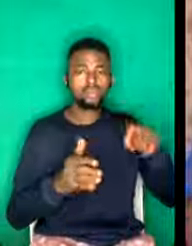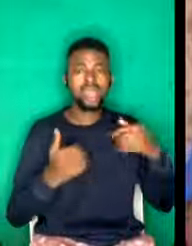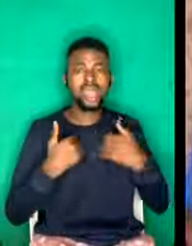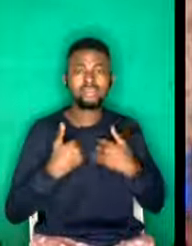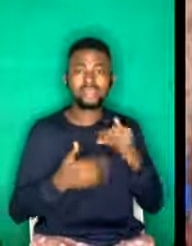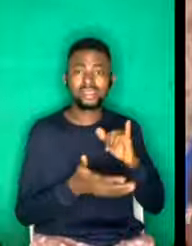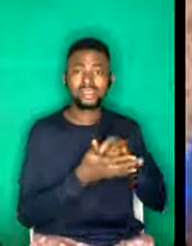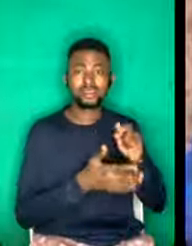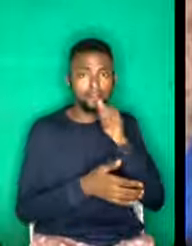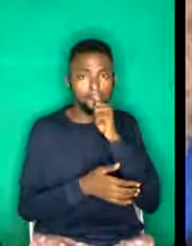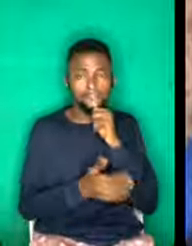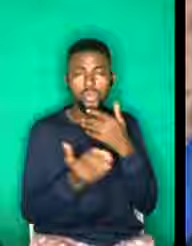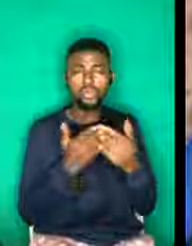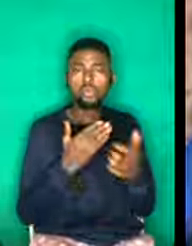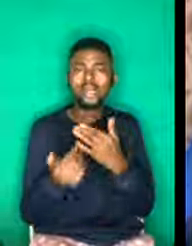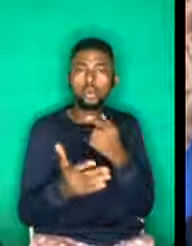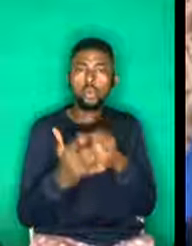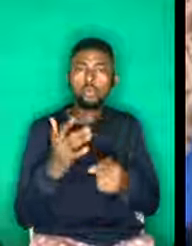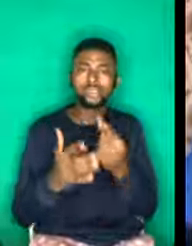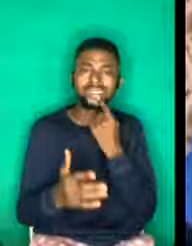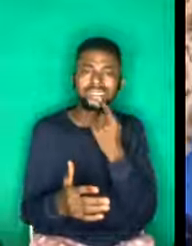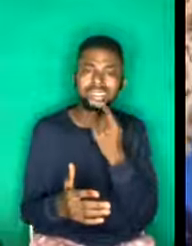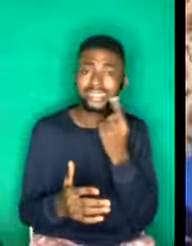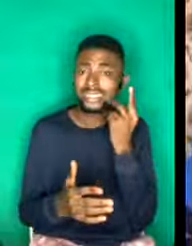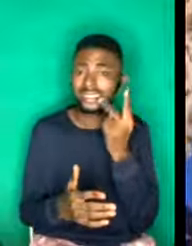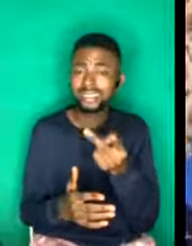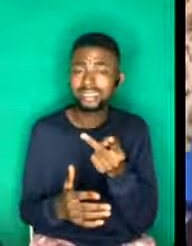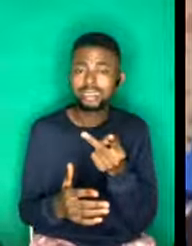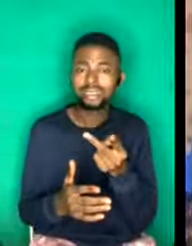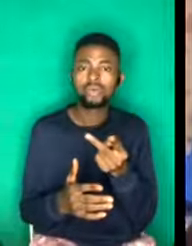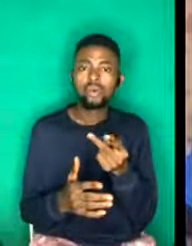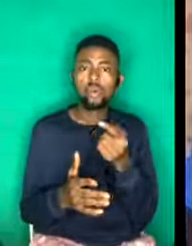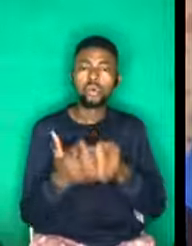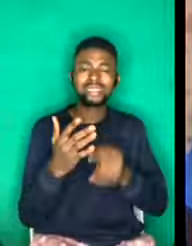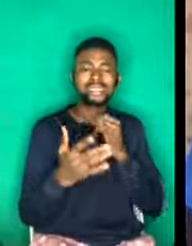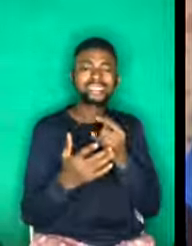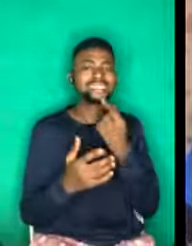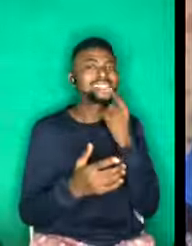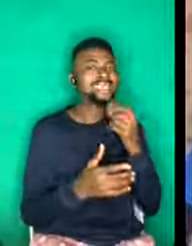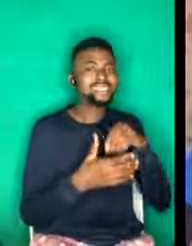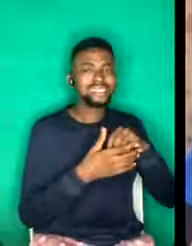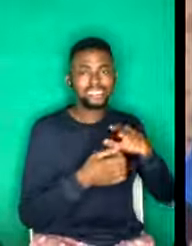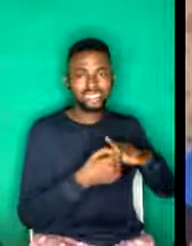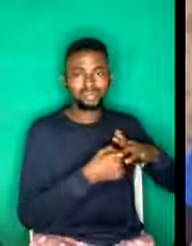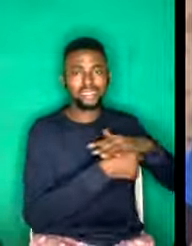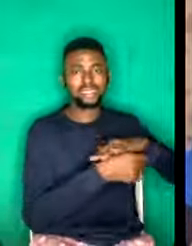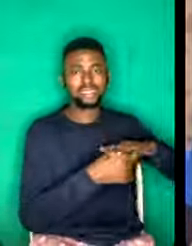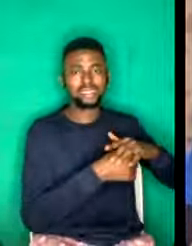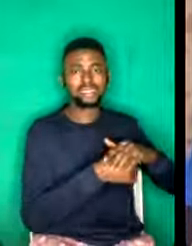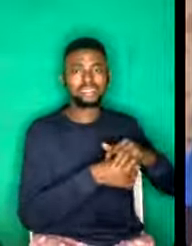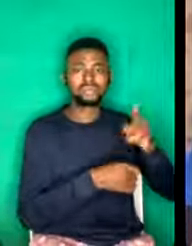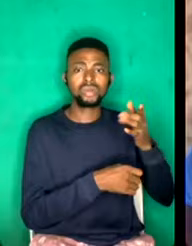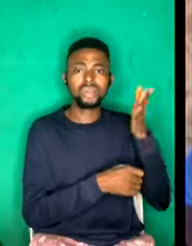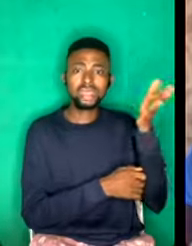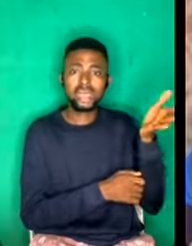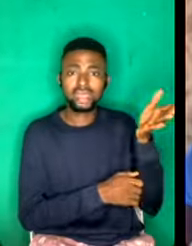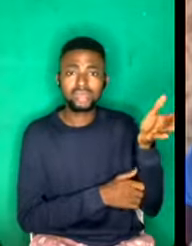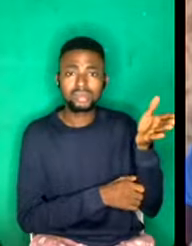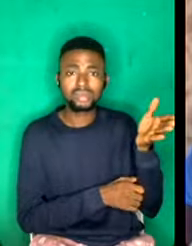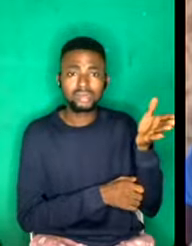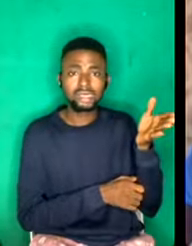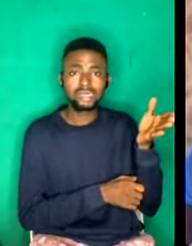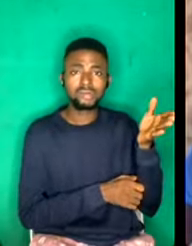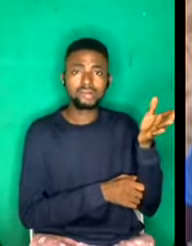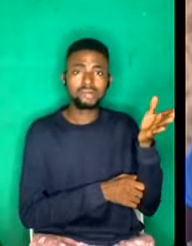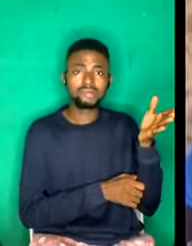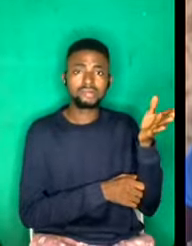you say in a particular, what is being said in a particular space, and you are there as